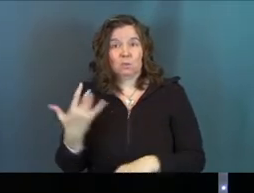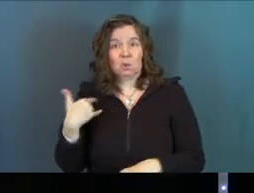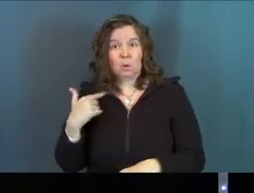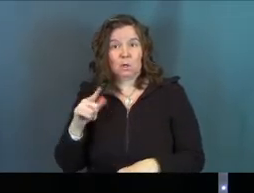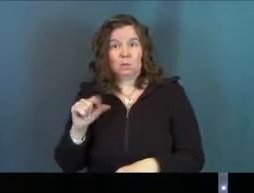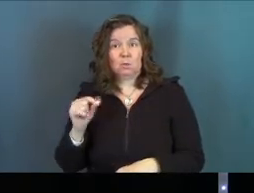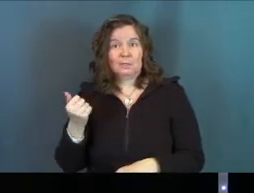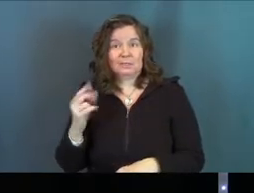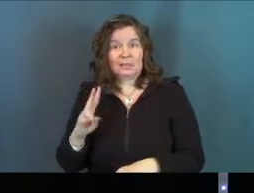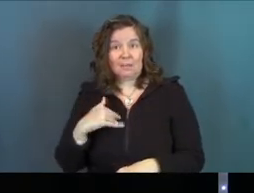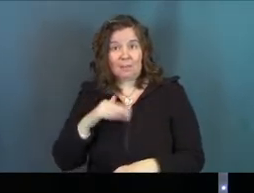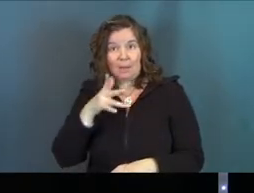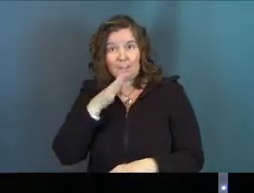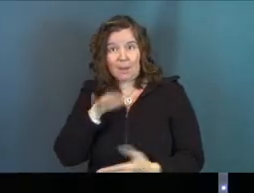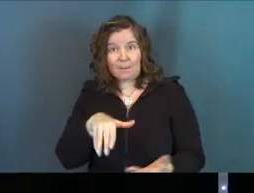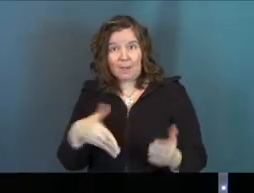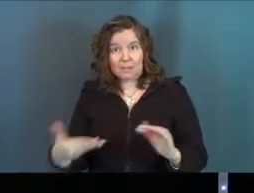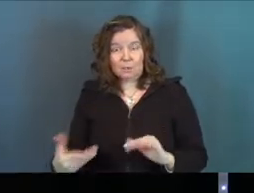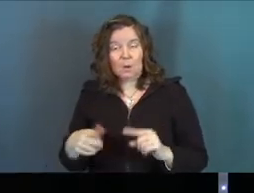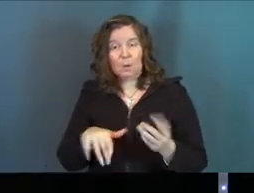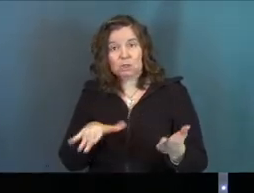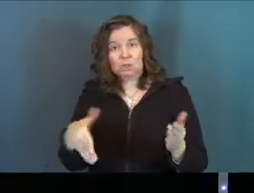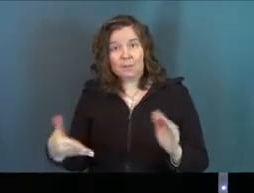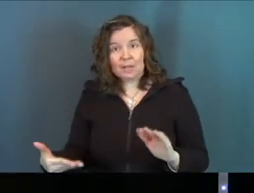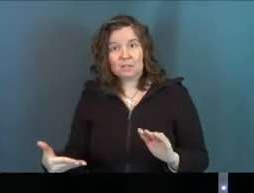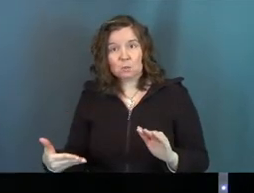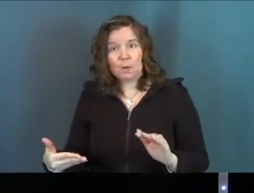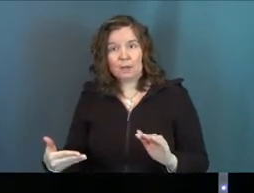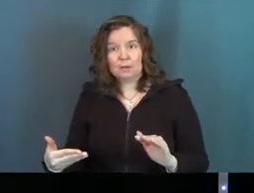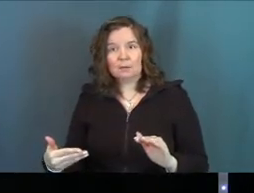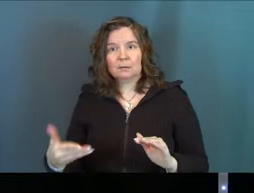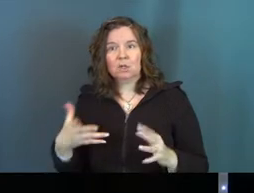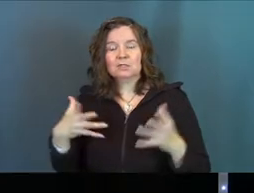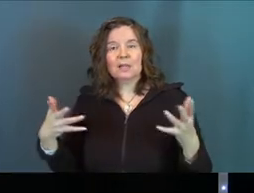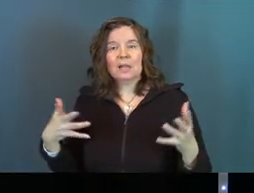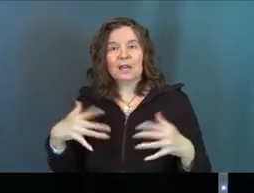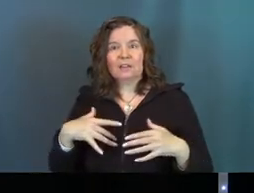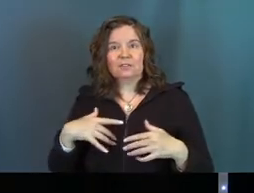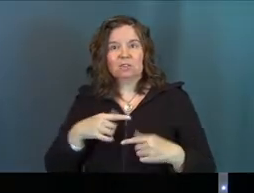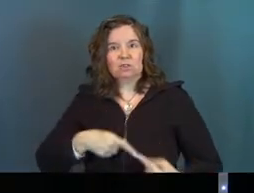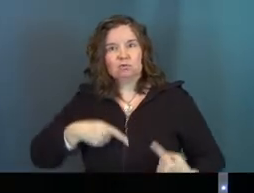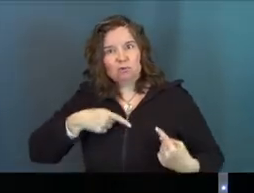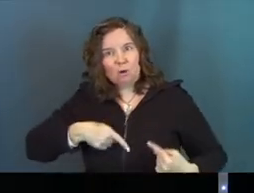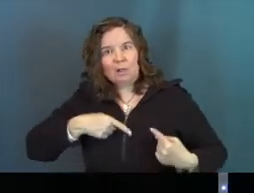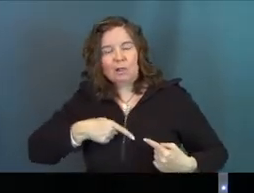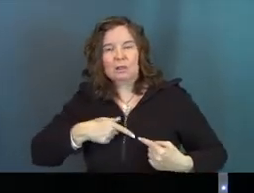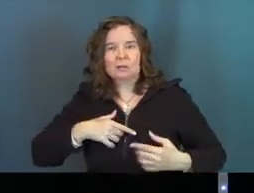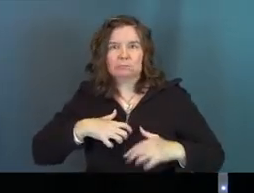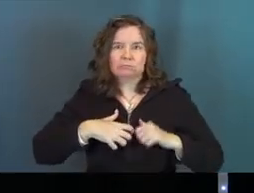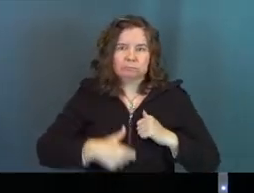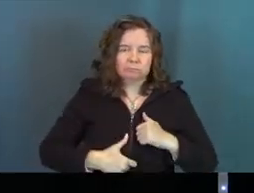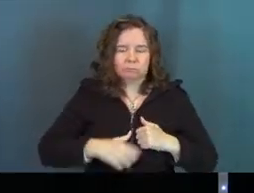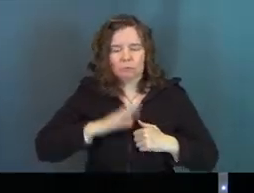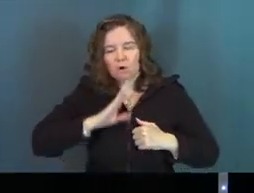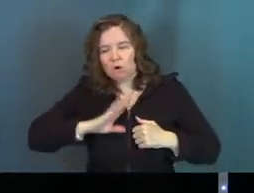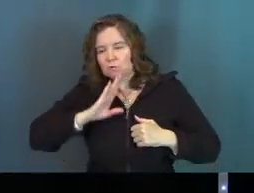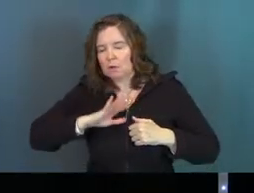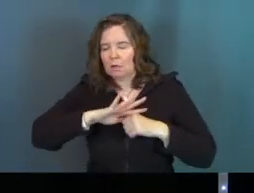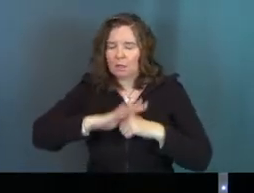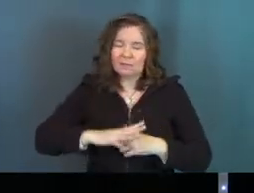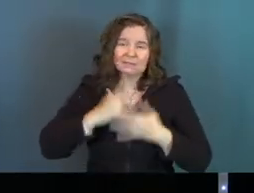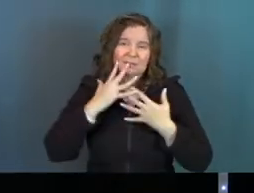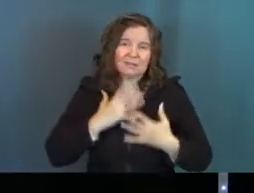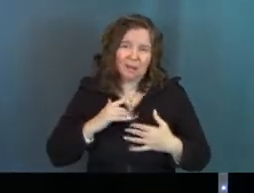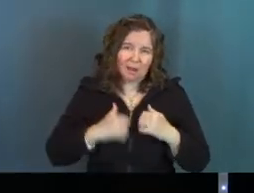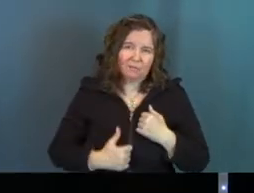in 2017, my mom passed away. And when she passed away, you know, there's a lot of tension and struggle and just frustration and just